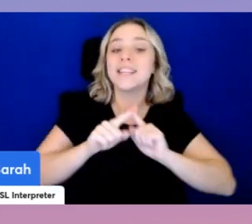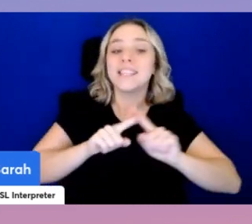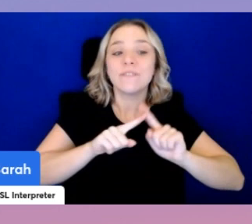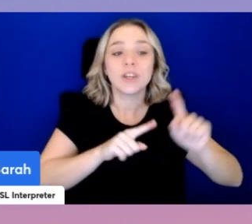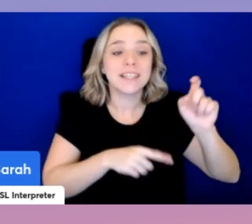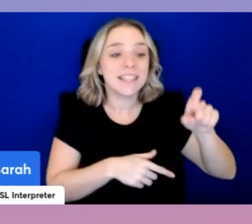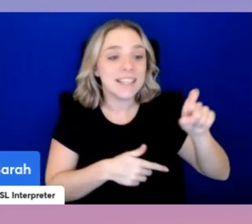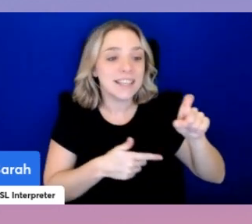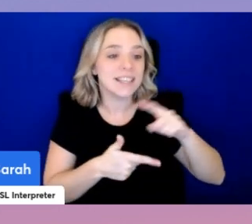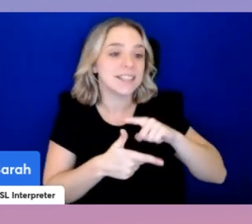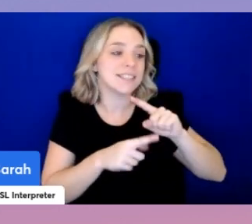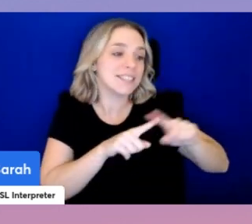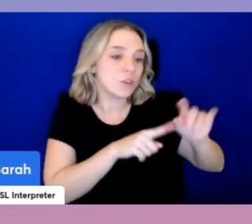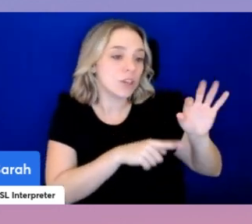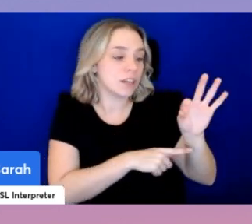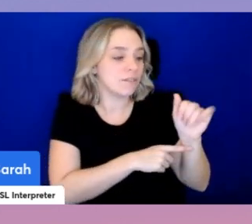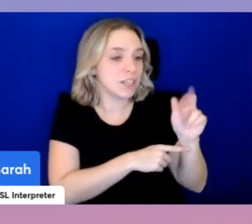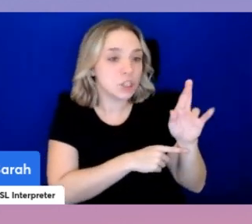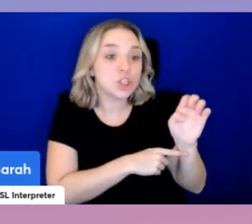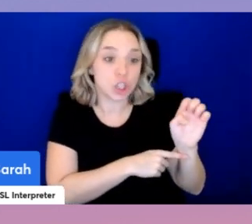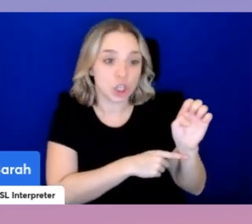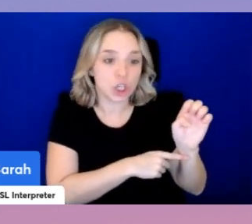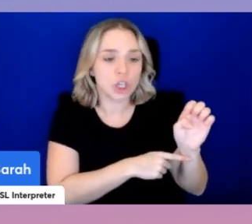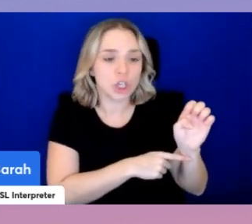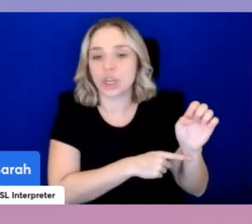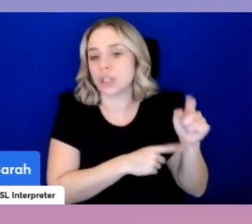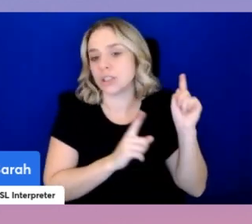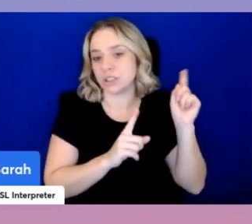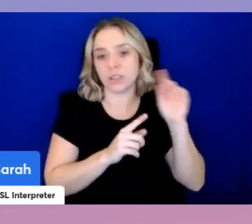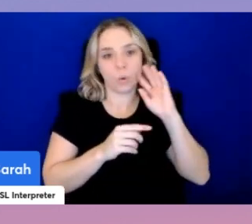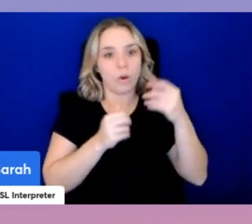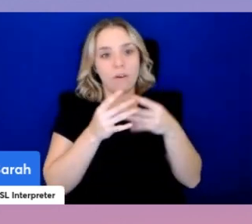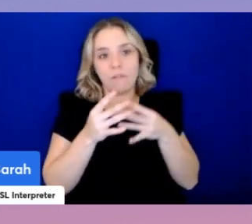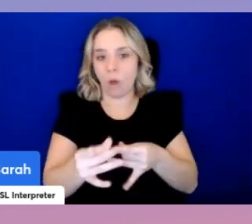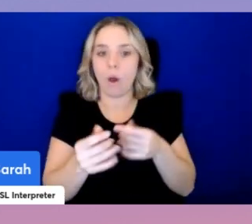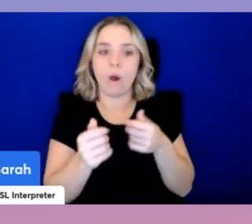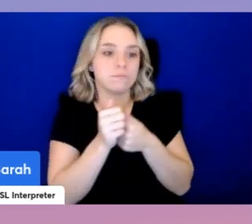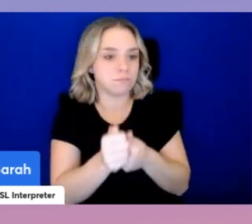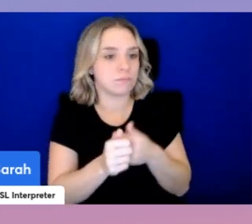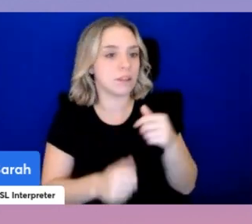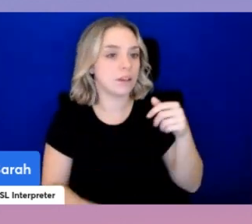feature. The change will follow by the DevOps principle.